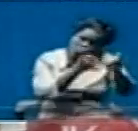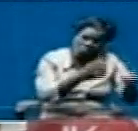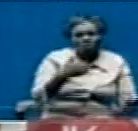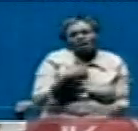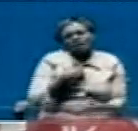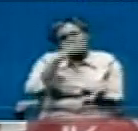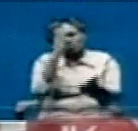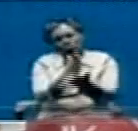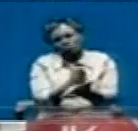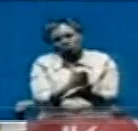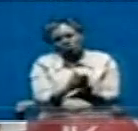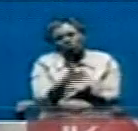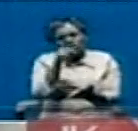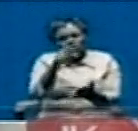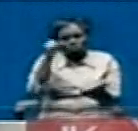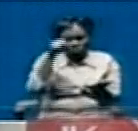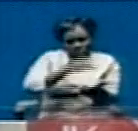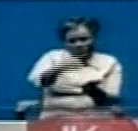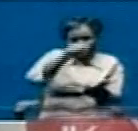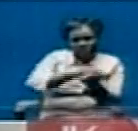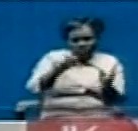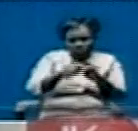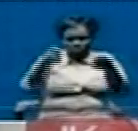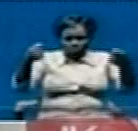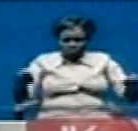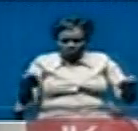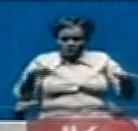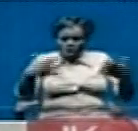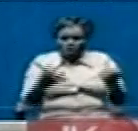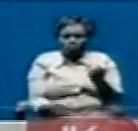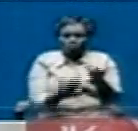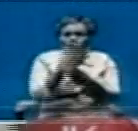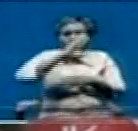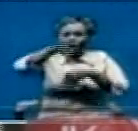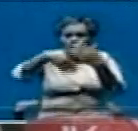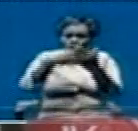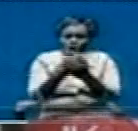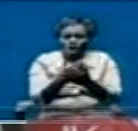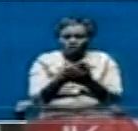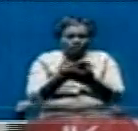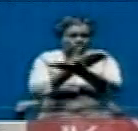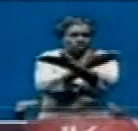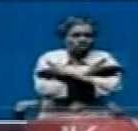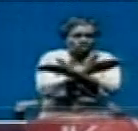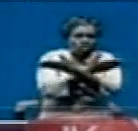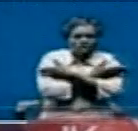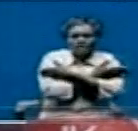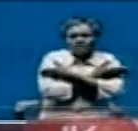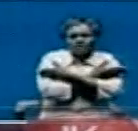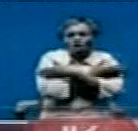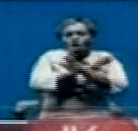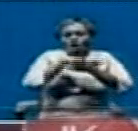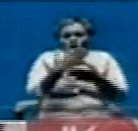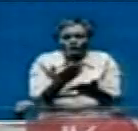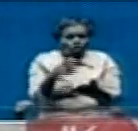powerful. You should be publishing a magazine. You should be producing all kinds of t-shirts with your shirt with your name on it. You should be starting